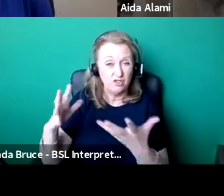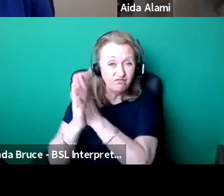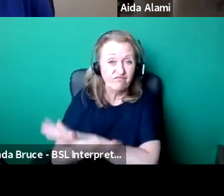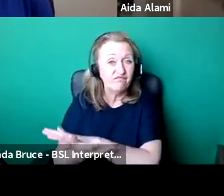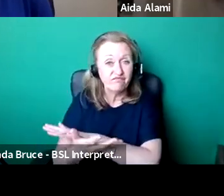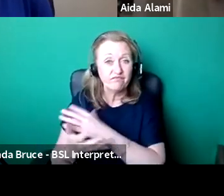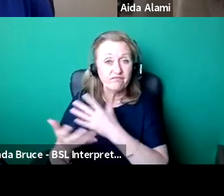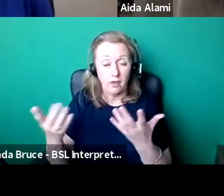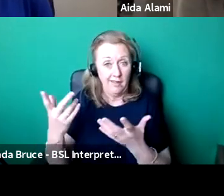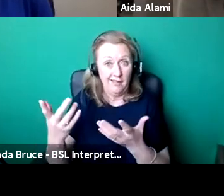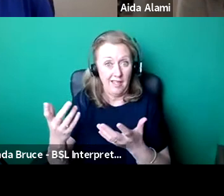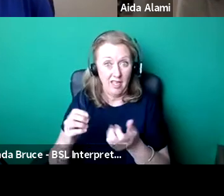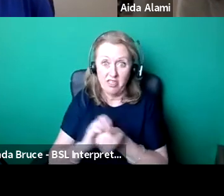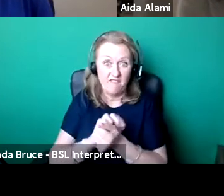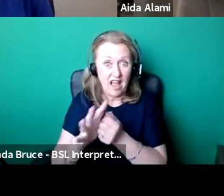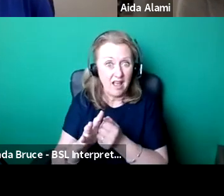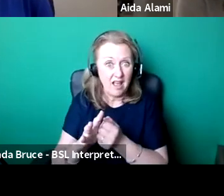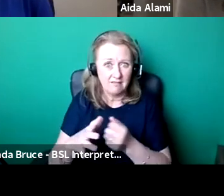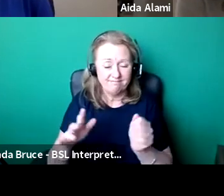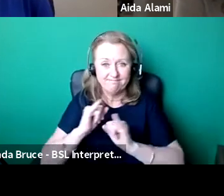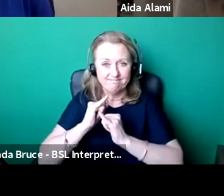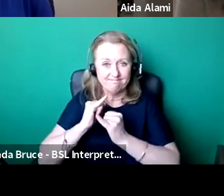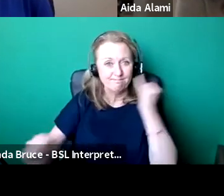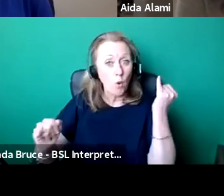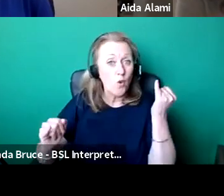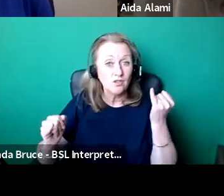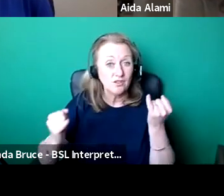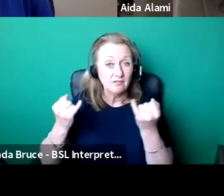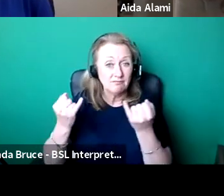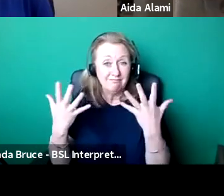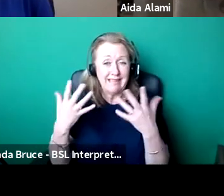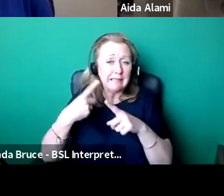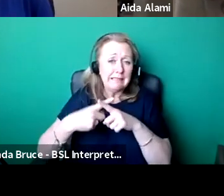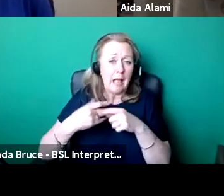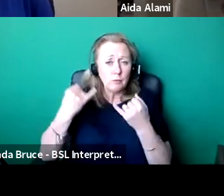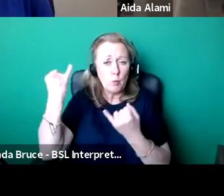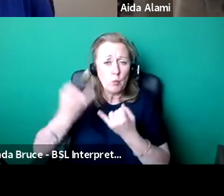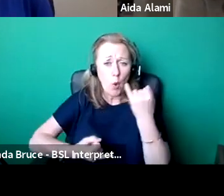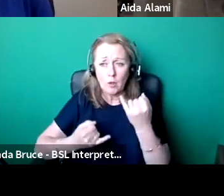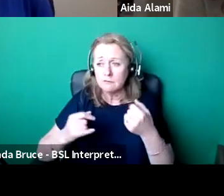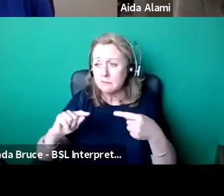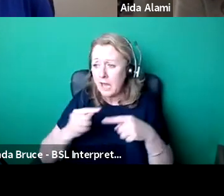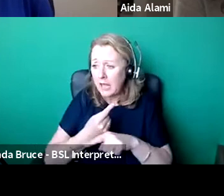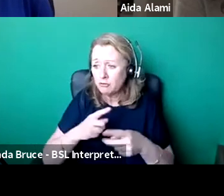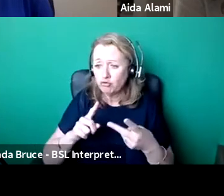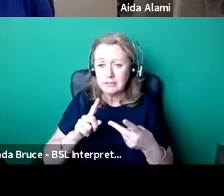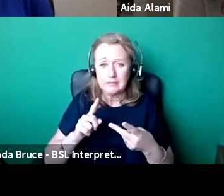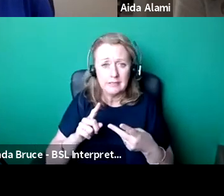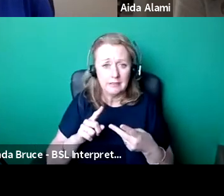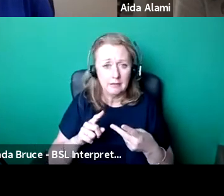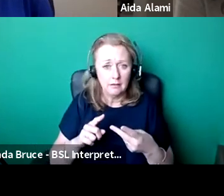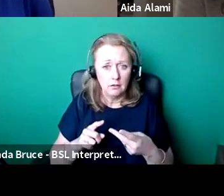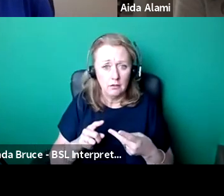And coronavirus made everything 10 times worse, from the electricity problem that you